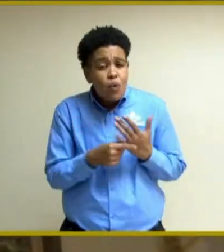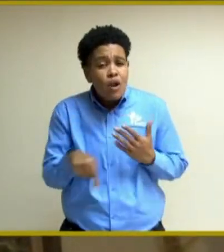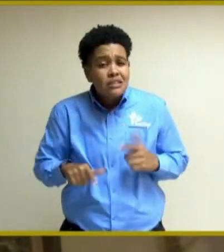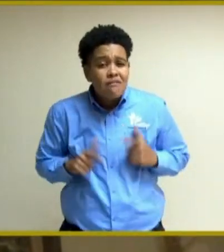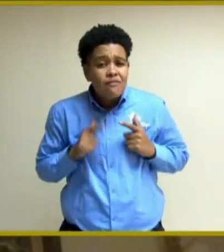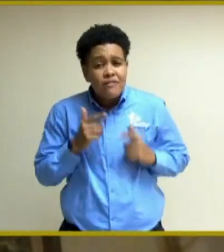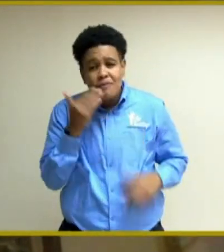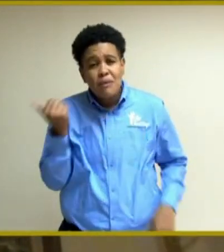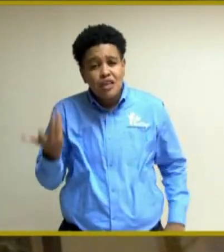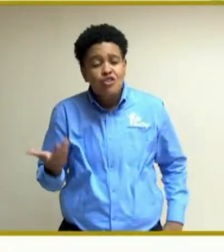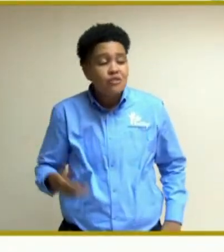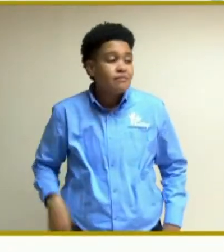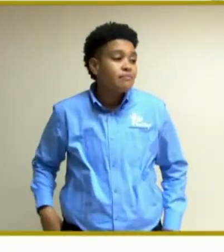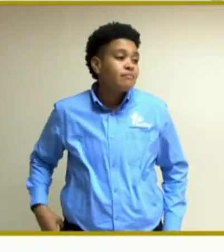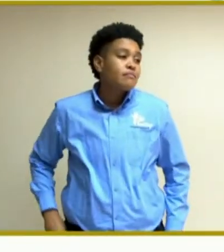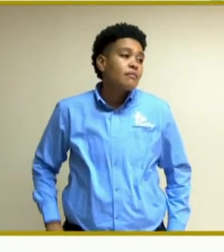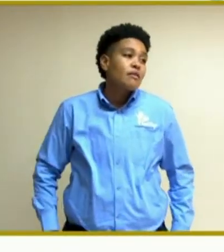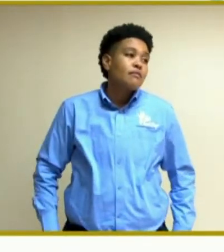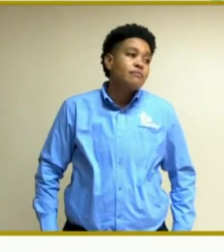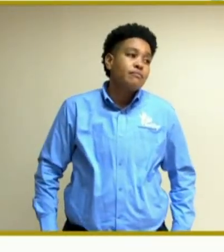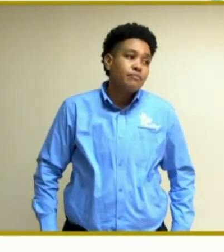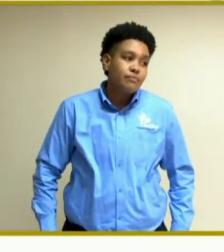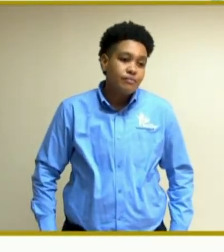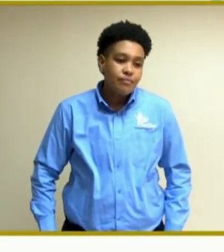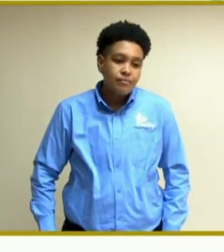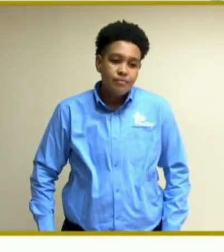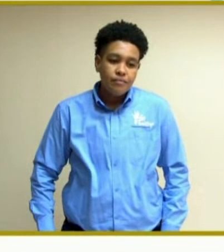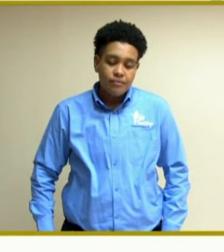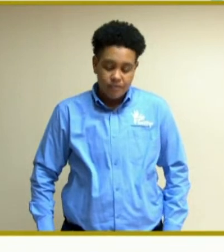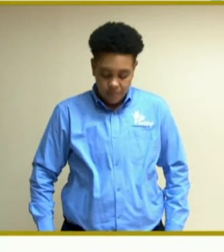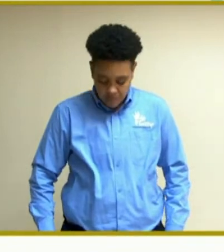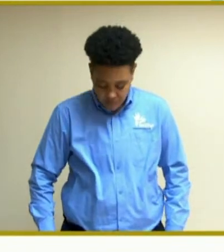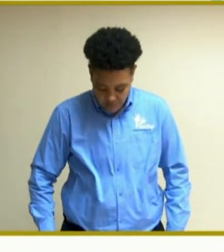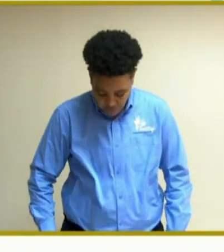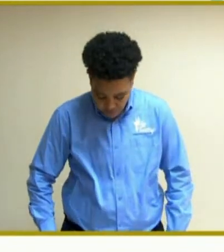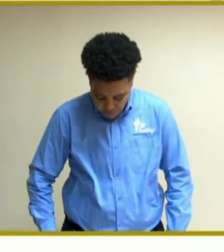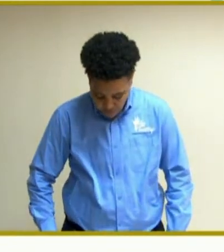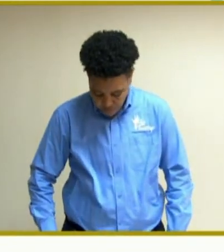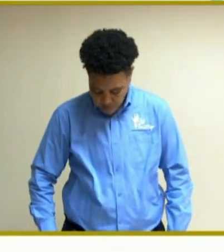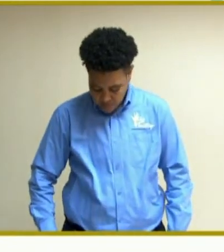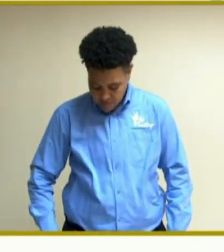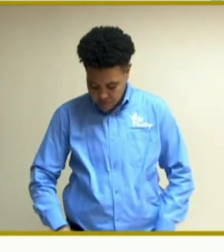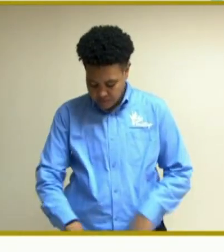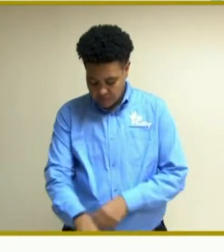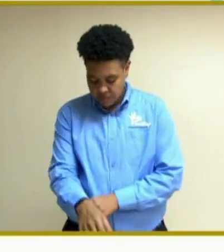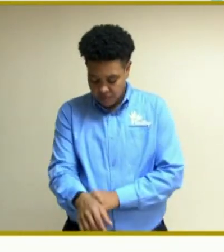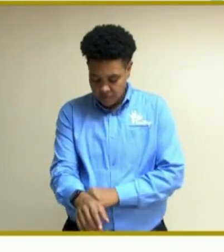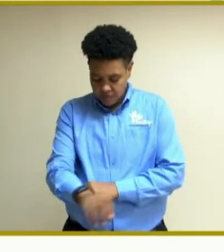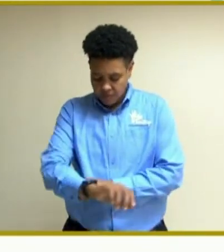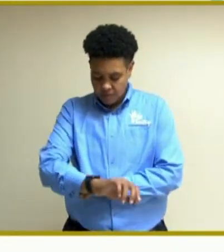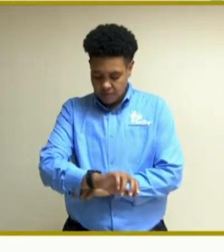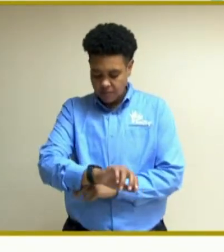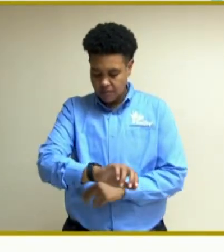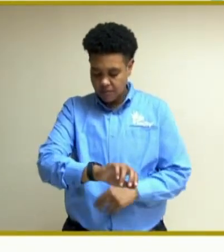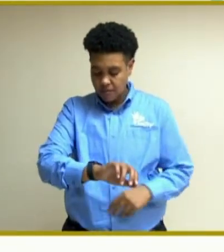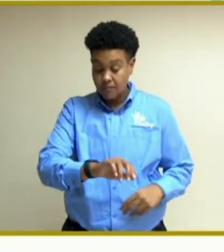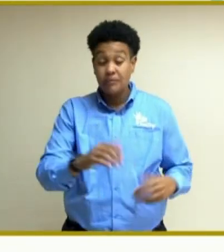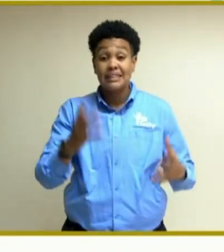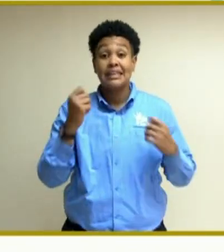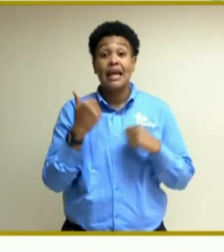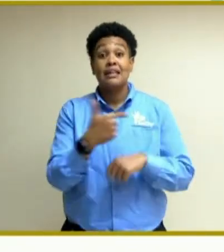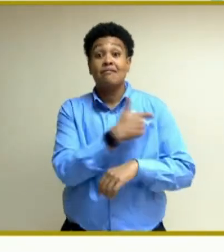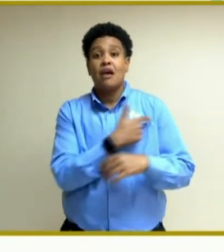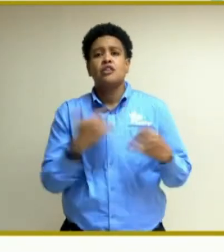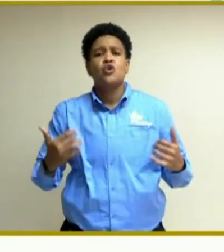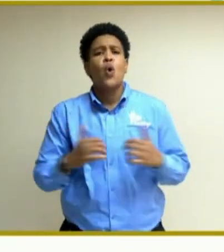Right. So where do we go from here? Having had the vaccine now, how do you feel in terms of, because